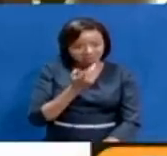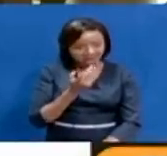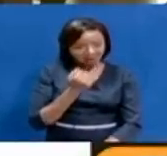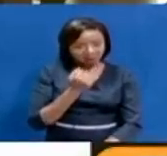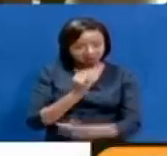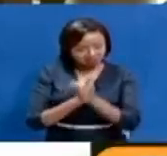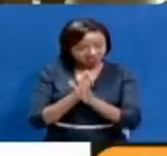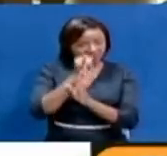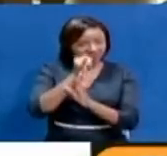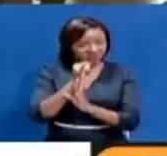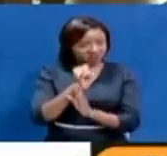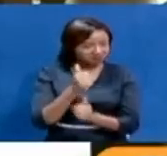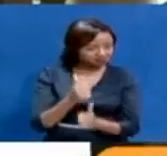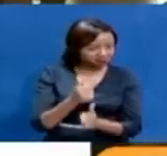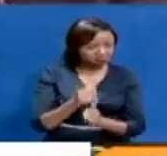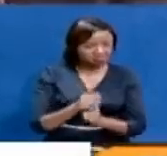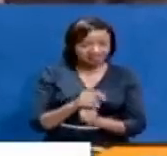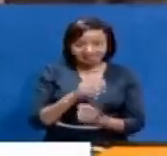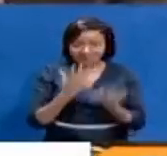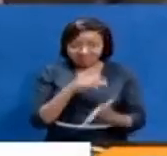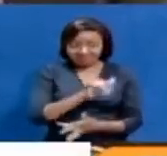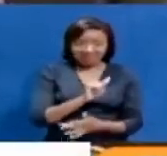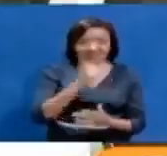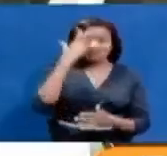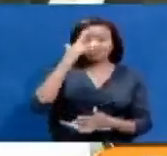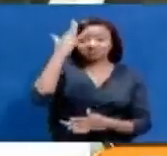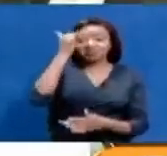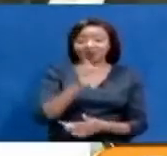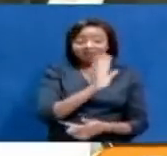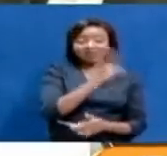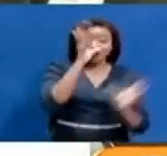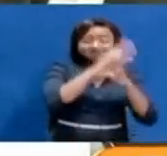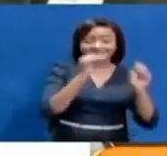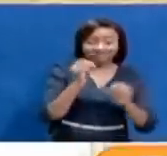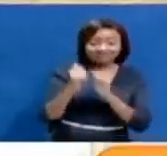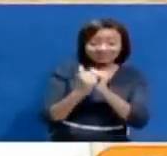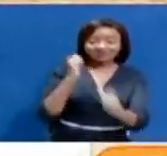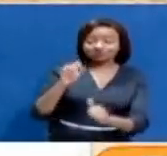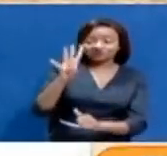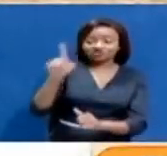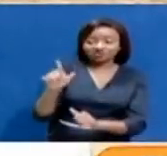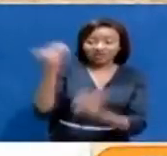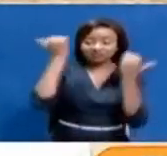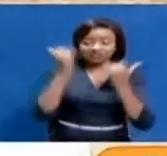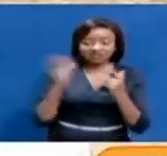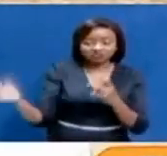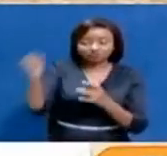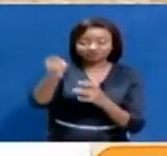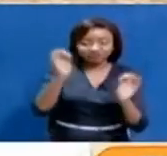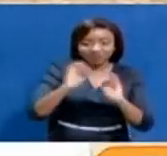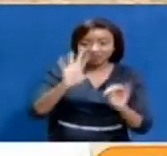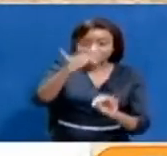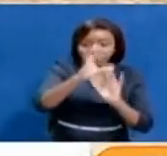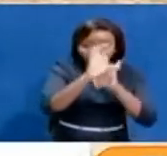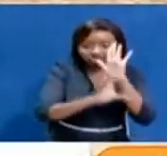the president has delayed or refused to have them assume office. The constitution does not donate any mandate to the